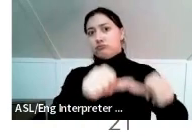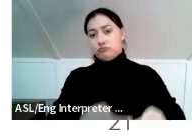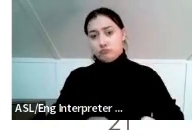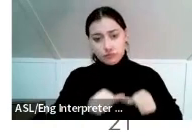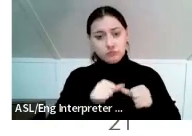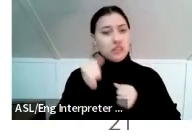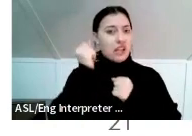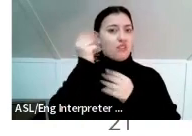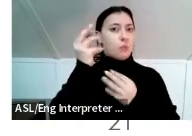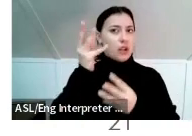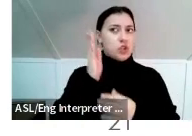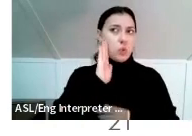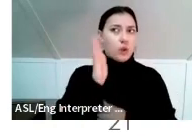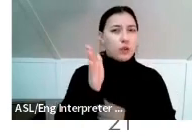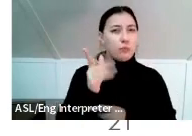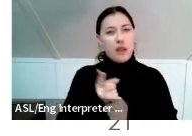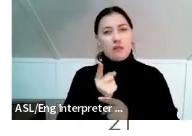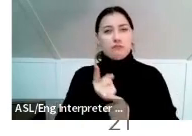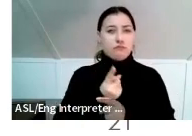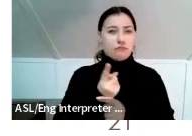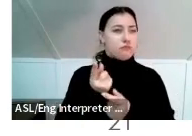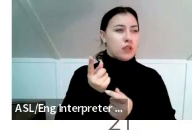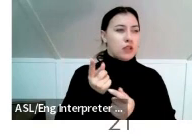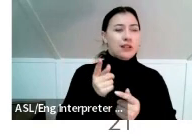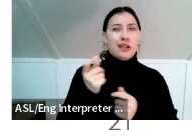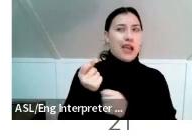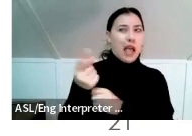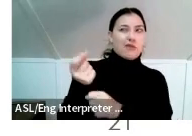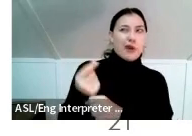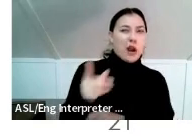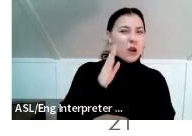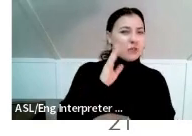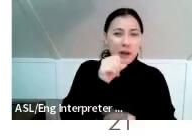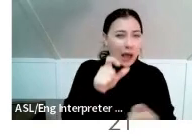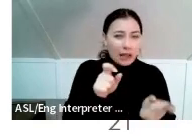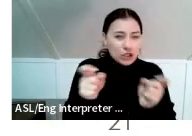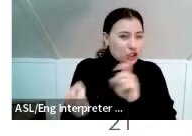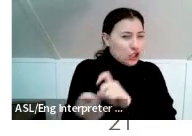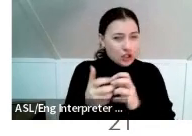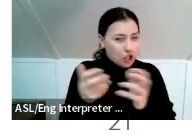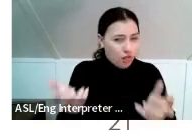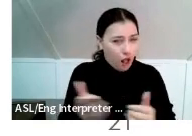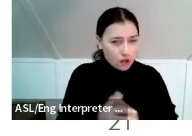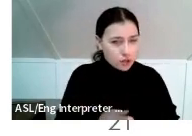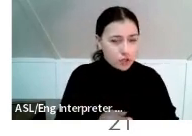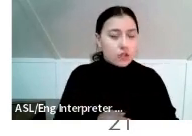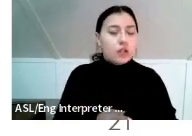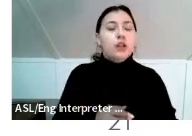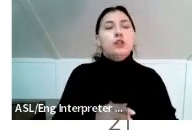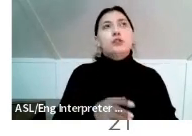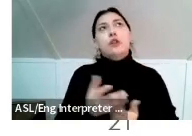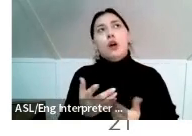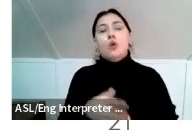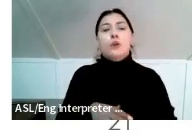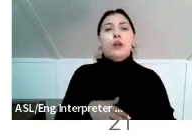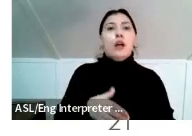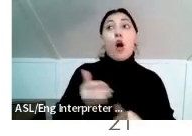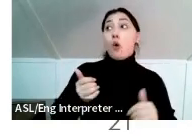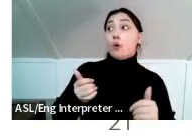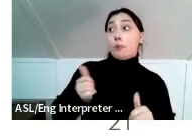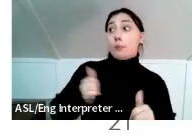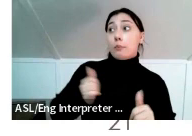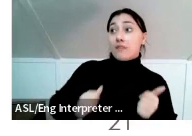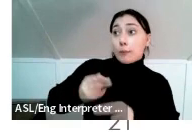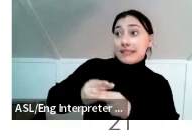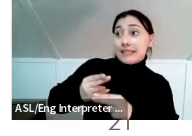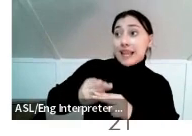reasonably accurate from year to year. So again, we're not looking for the name of the concert that you're doing this year. What we want to